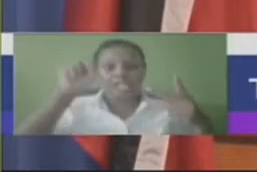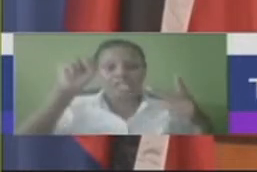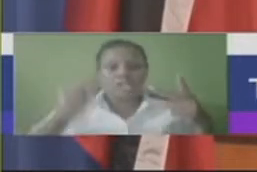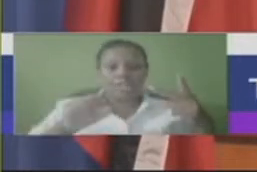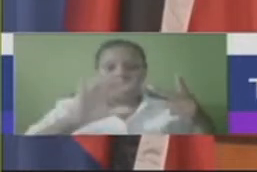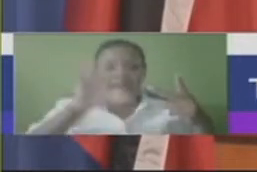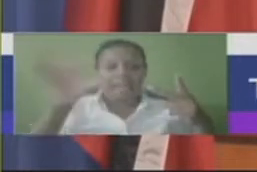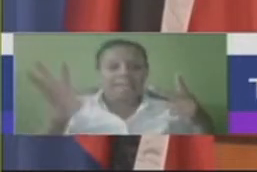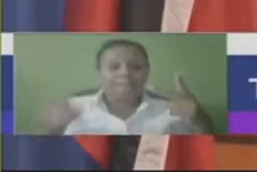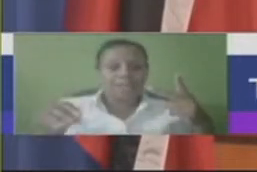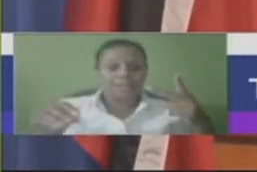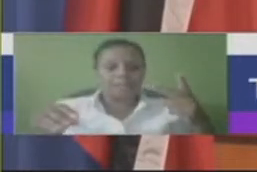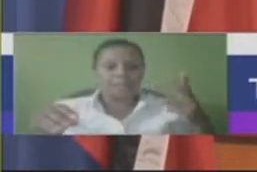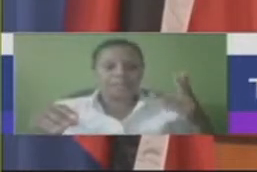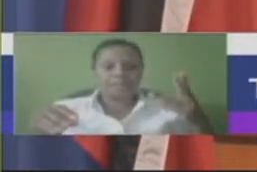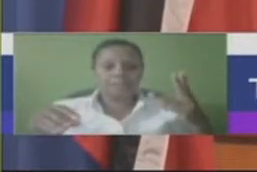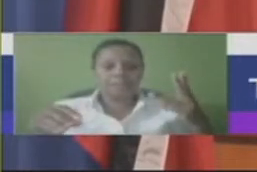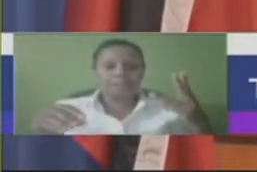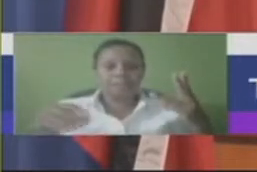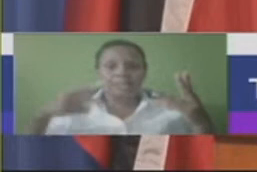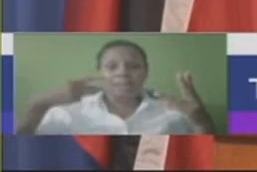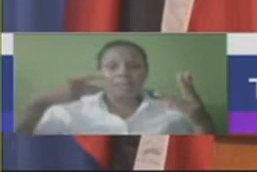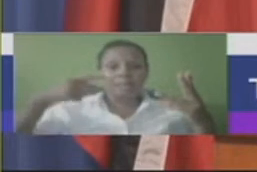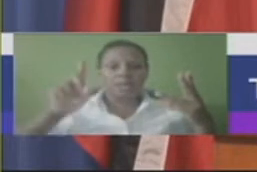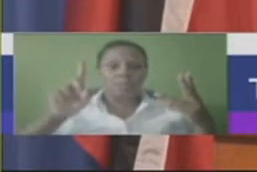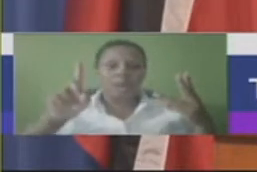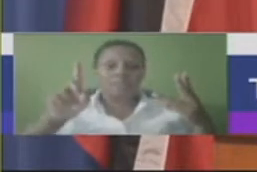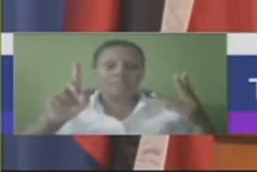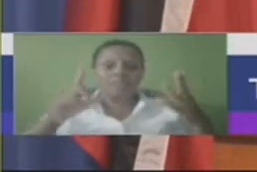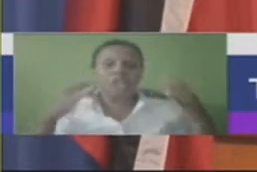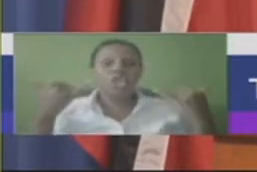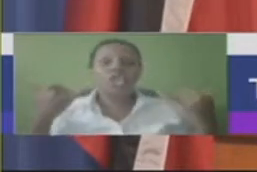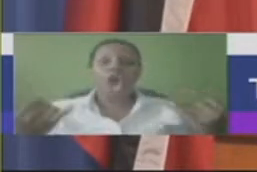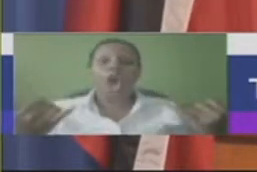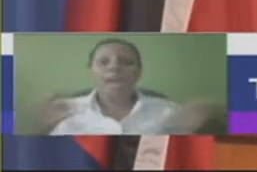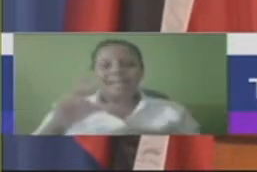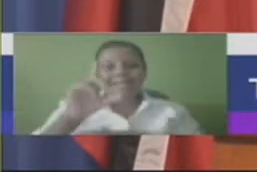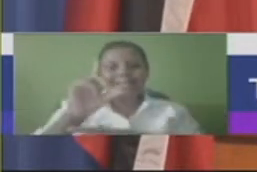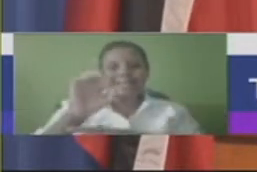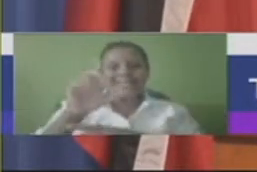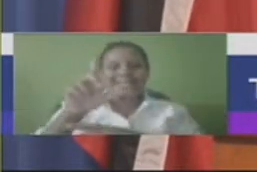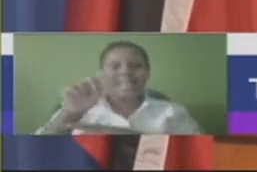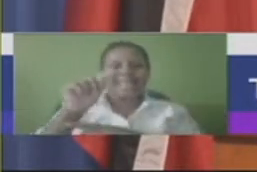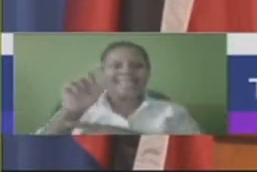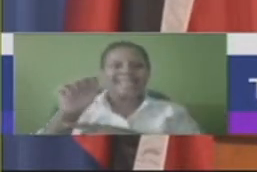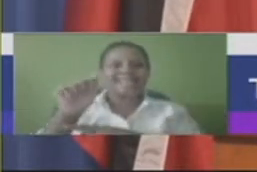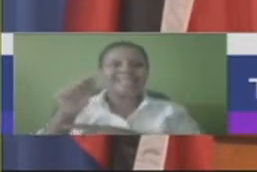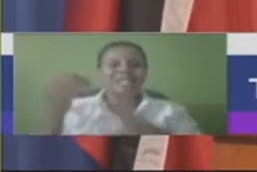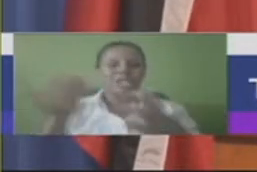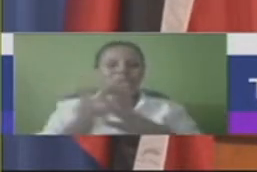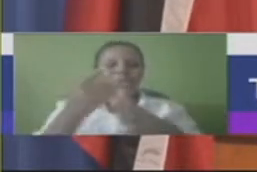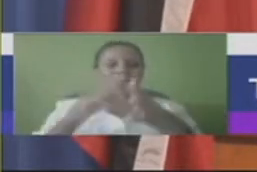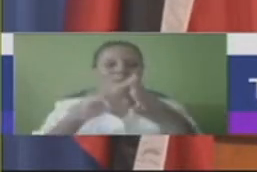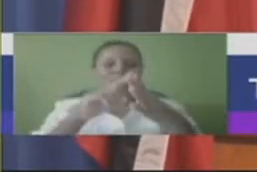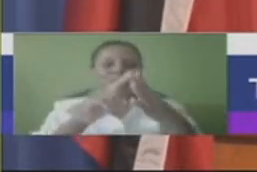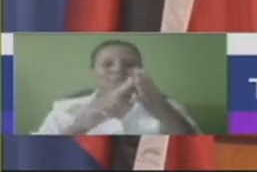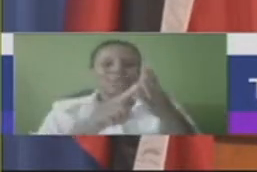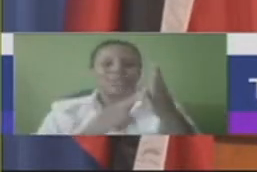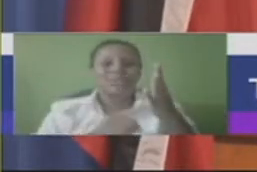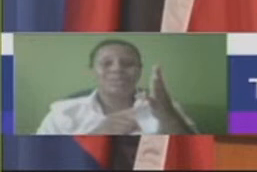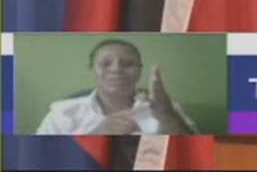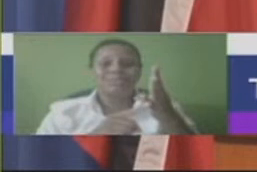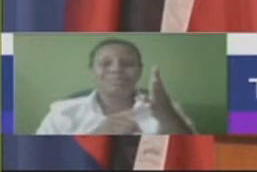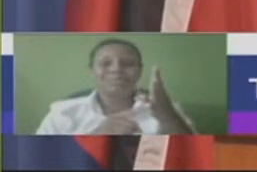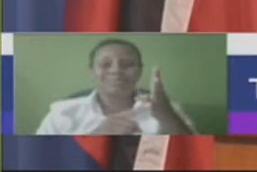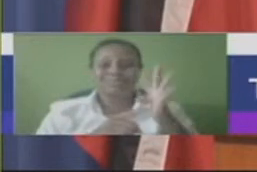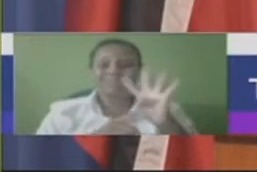is the Indian variant. So in terms of the what a variant of concern basically has 2 main issues that